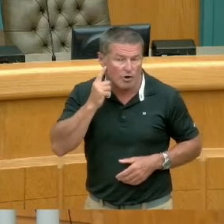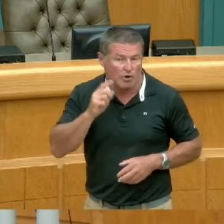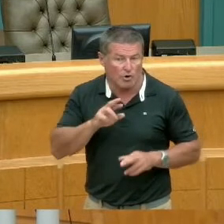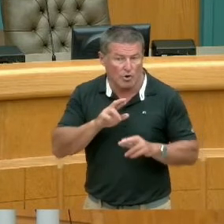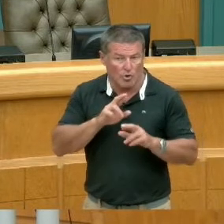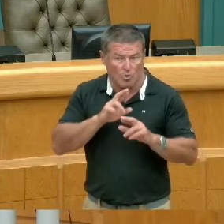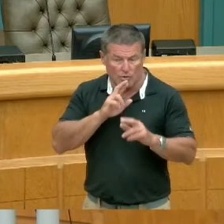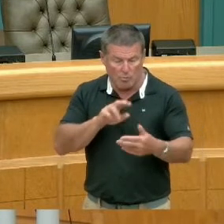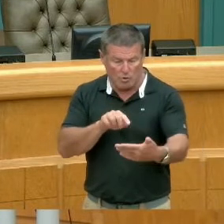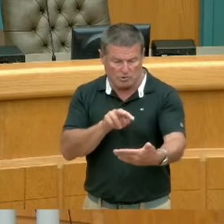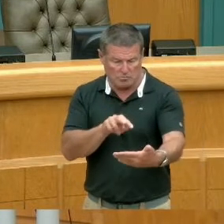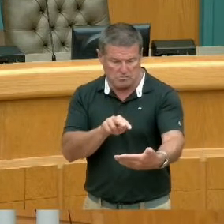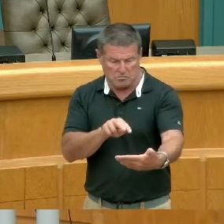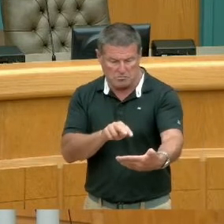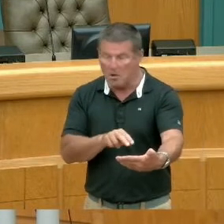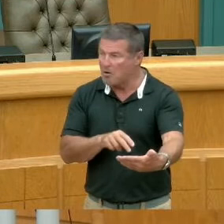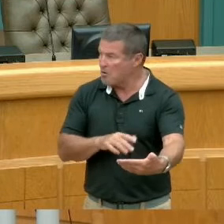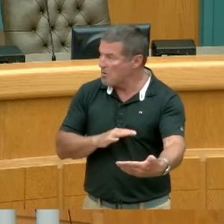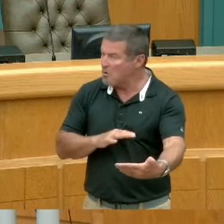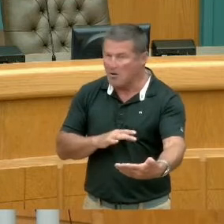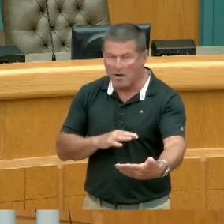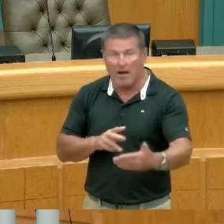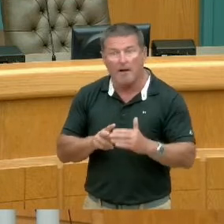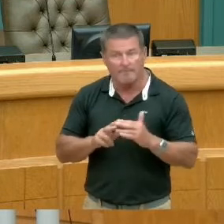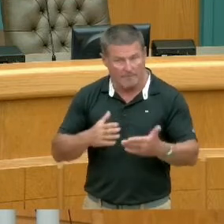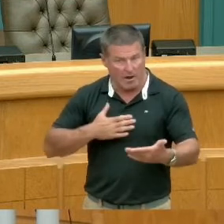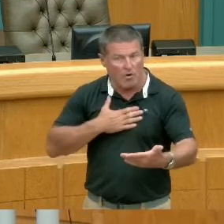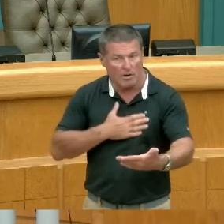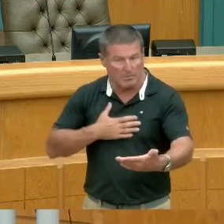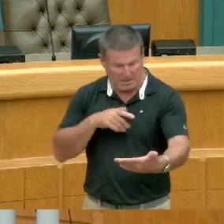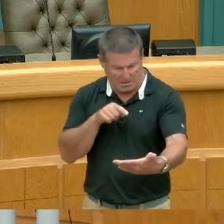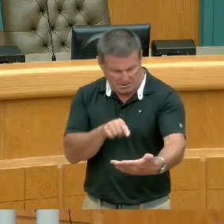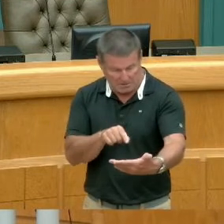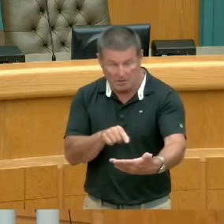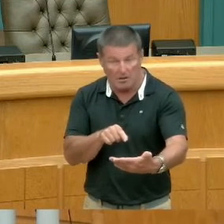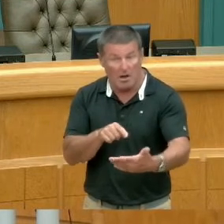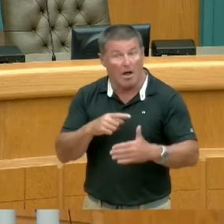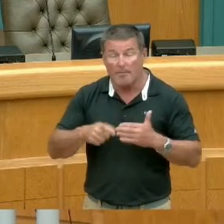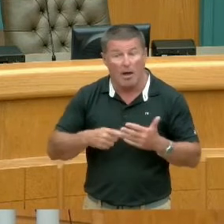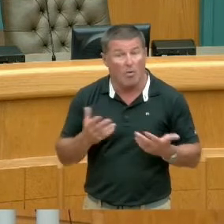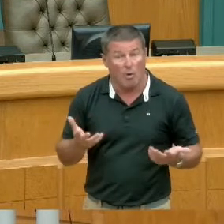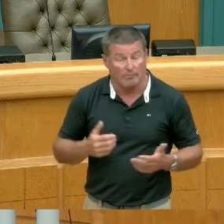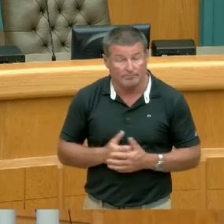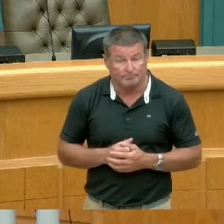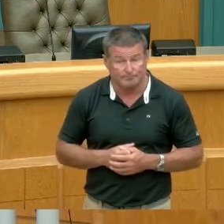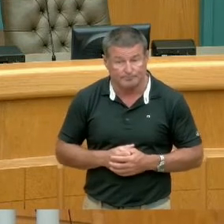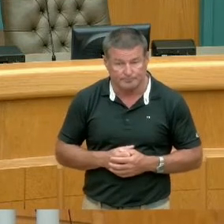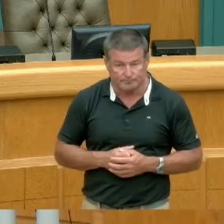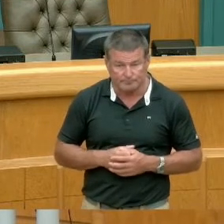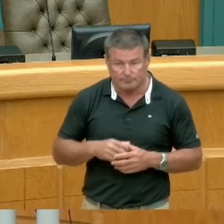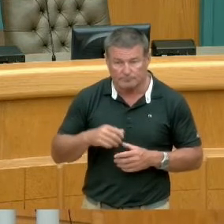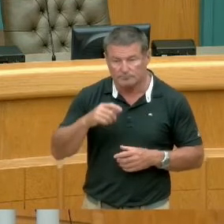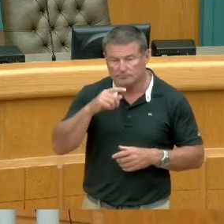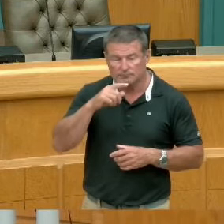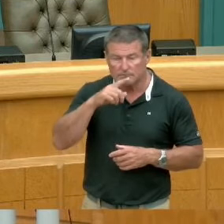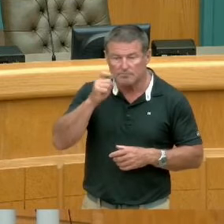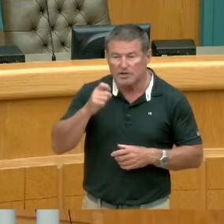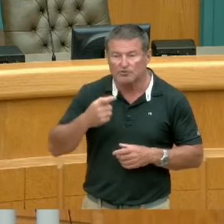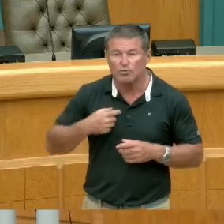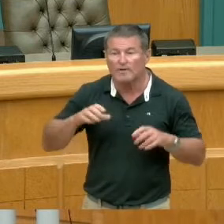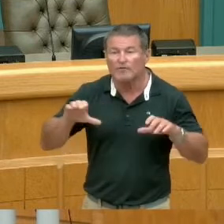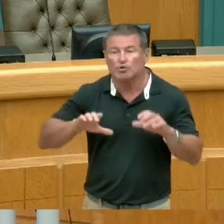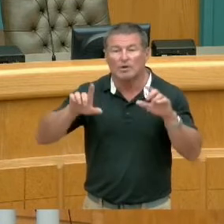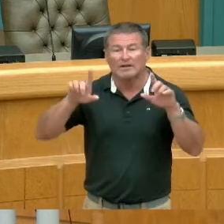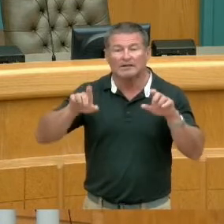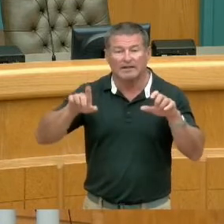County over this period of time when we're fighting the coronavirus. As a result of the tests that we've conducted